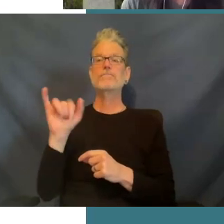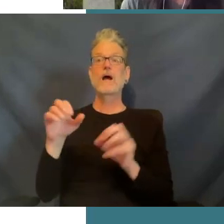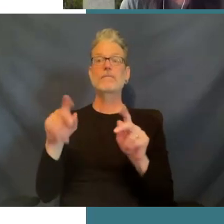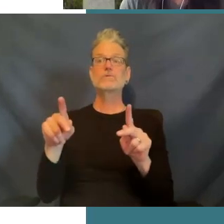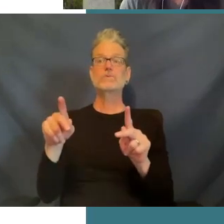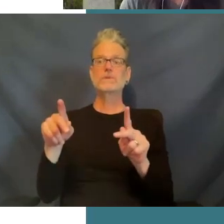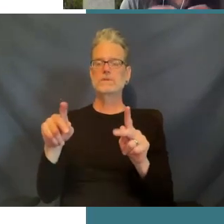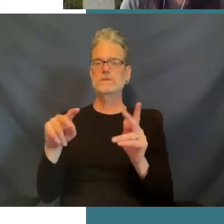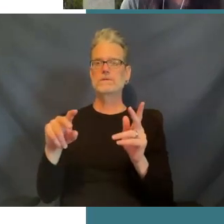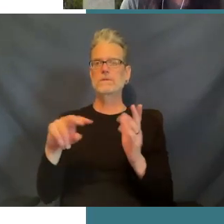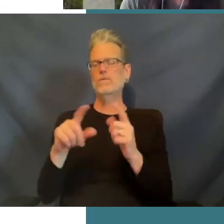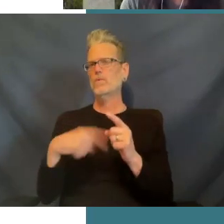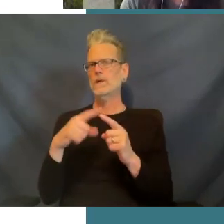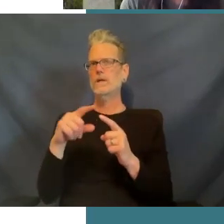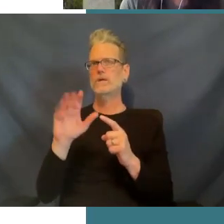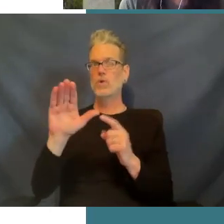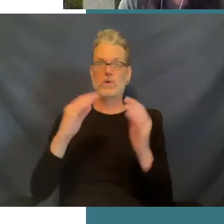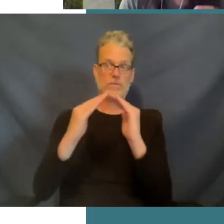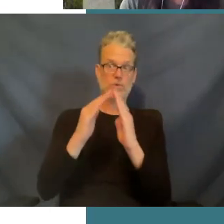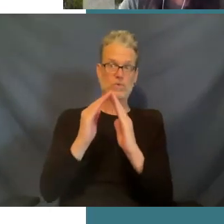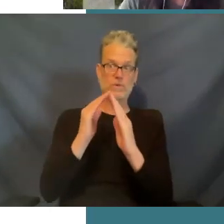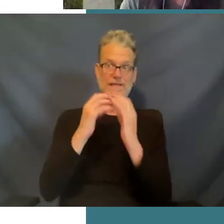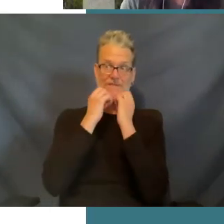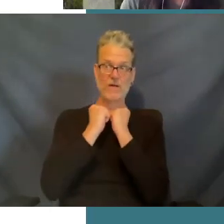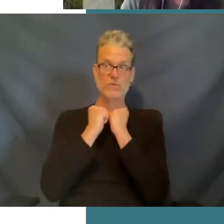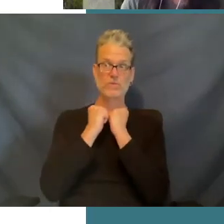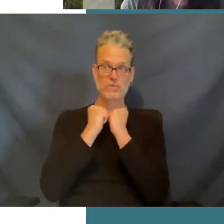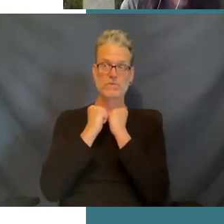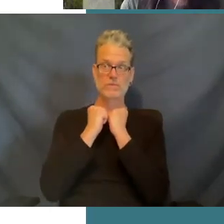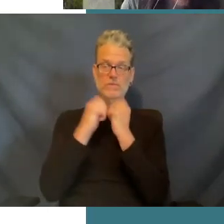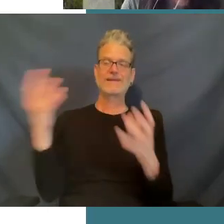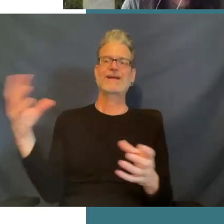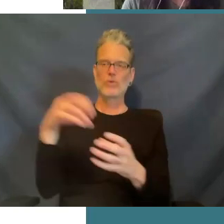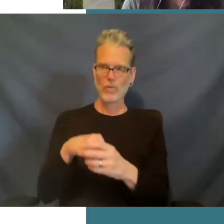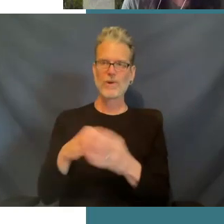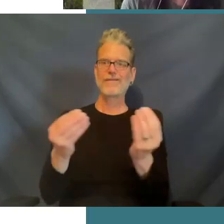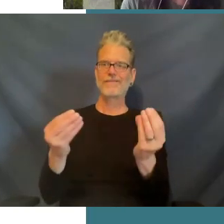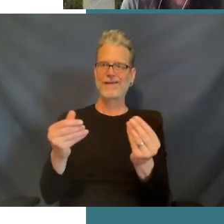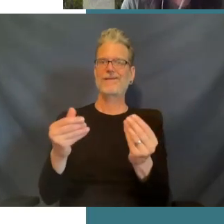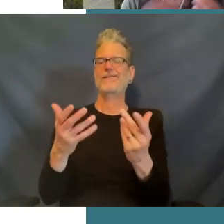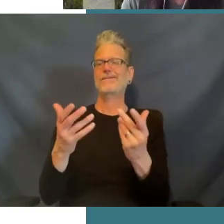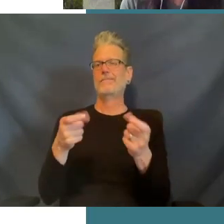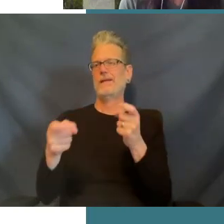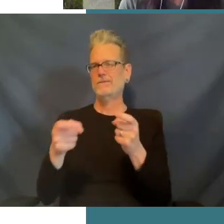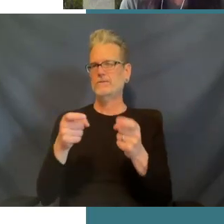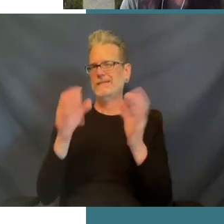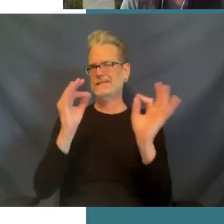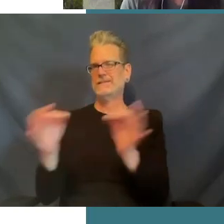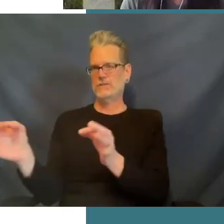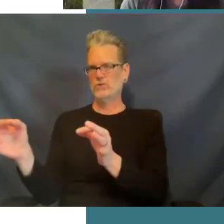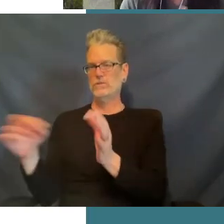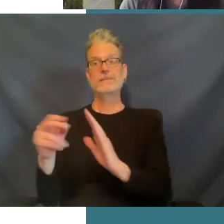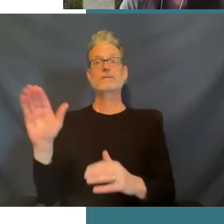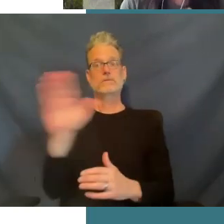can be when your community values can be incorporated in our land management decisions by making your voice